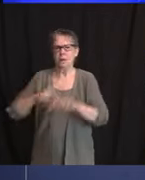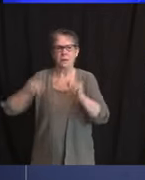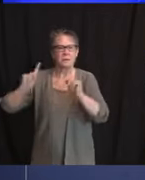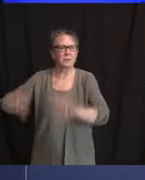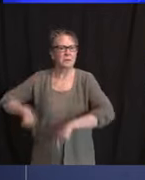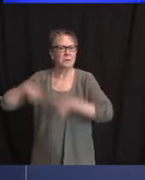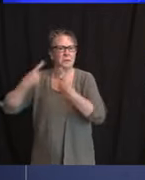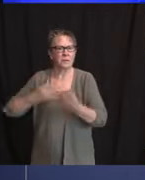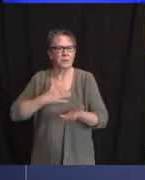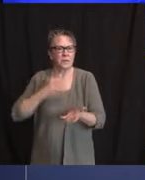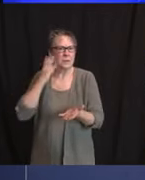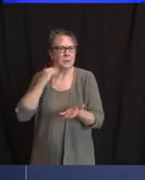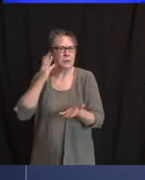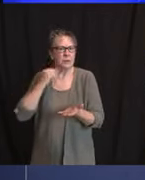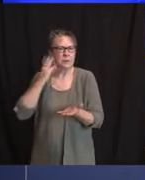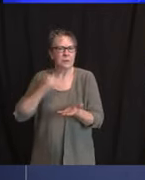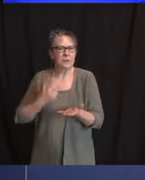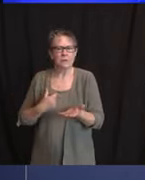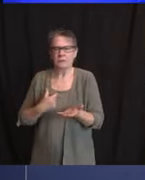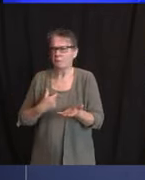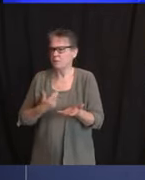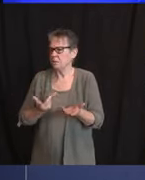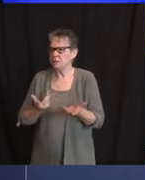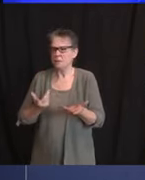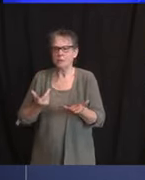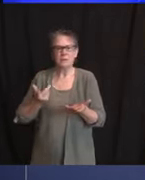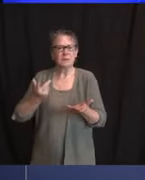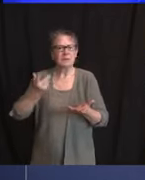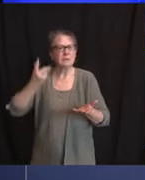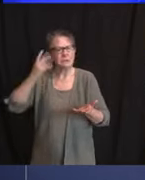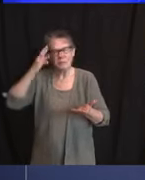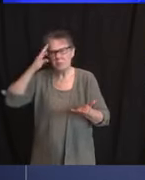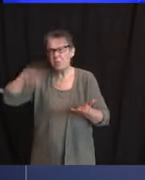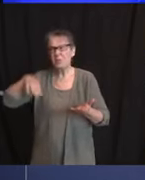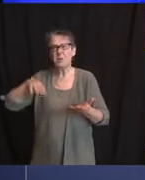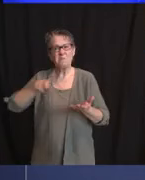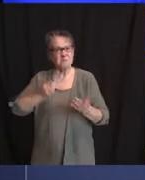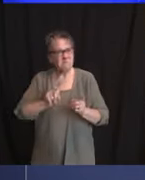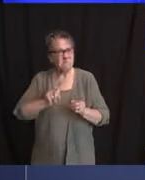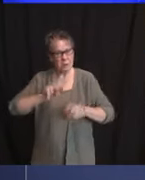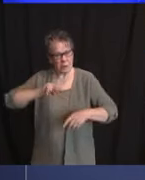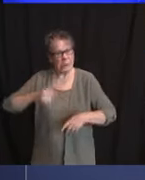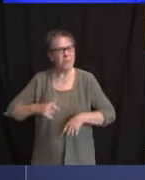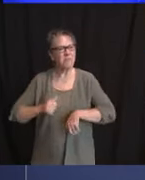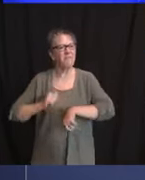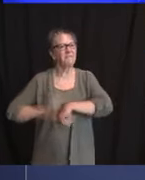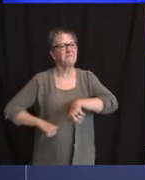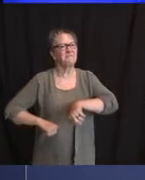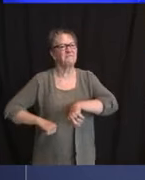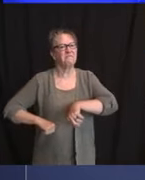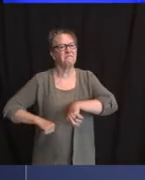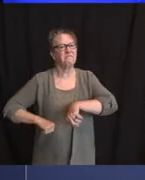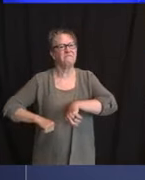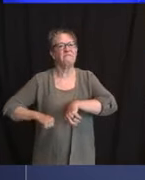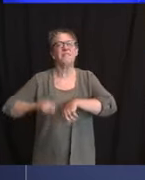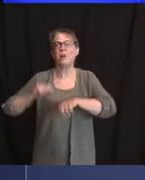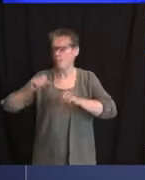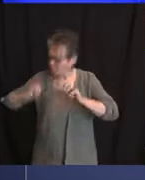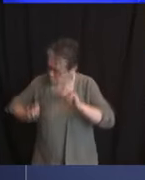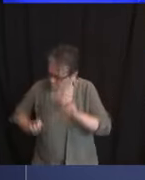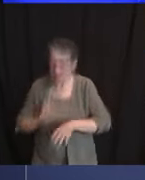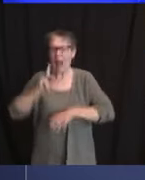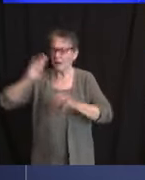fight, and whatever knocks us down only makes us stronger. So look, I yearn as much as the next guy for the day when all